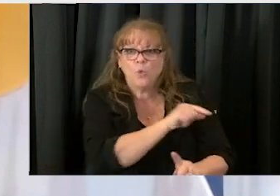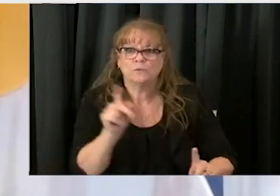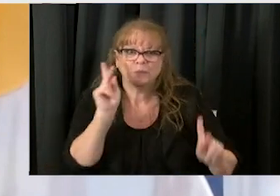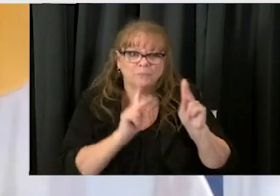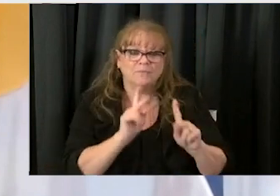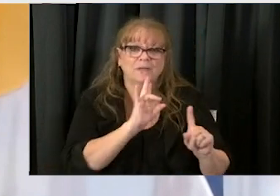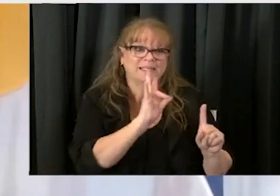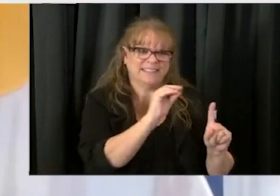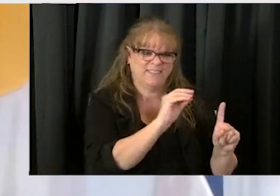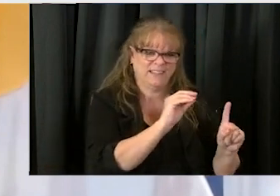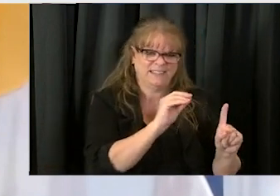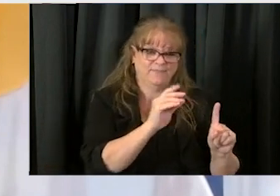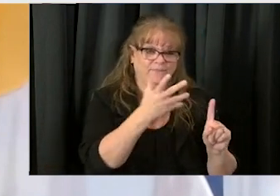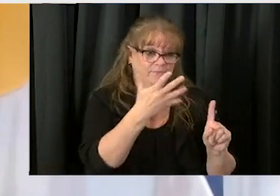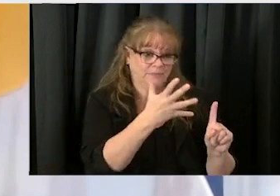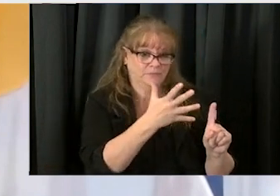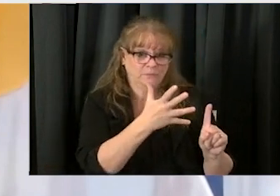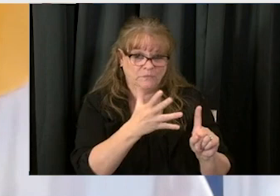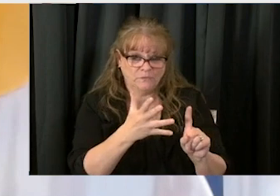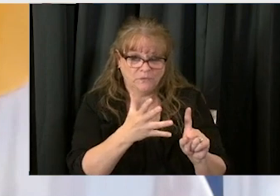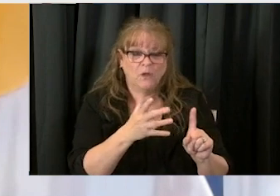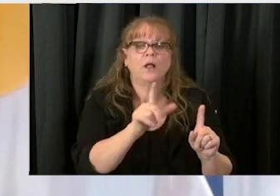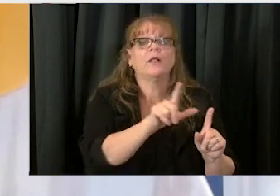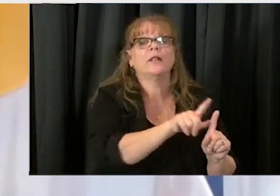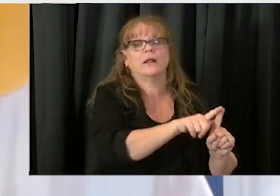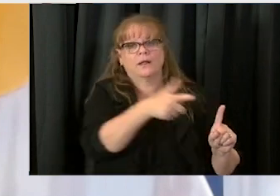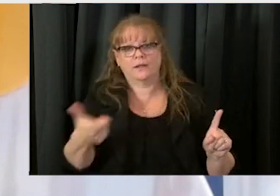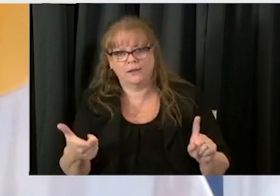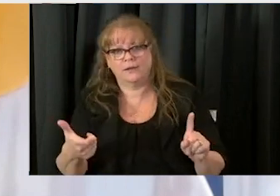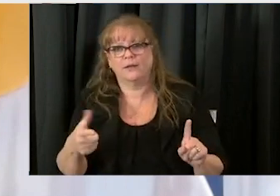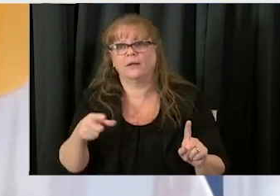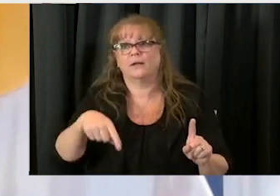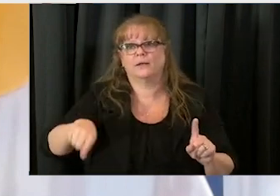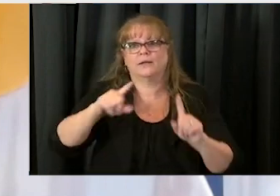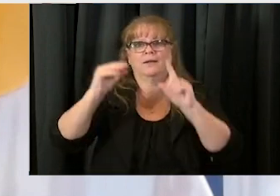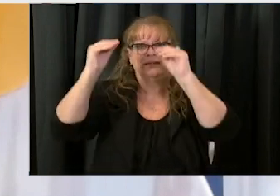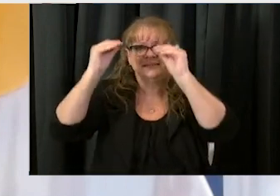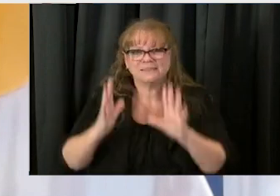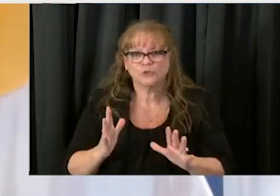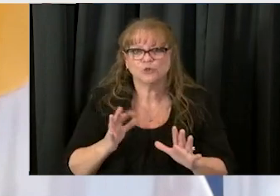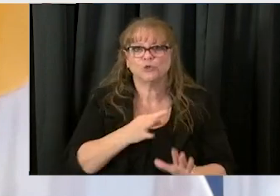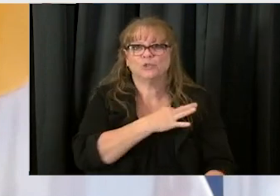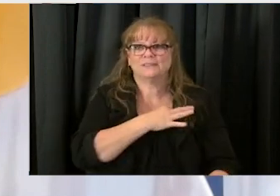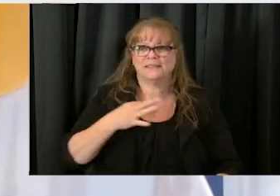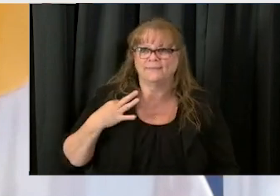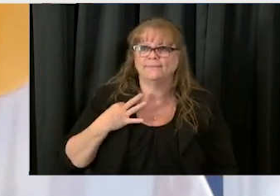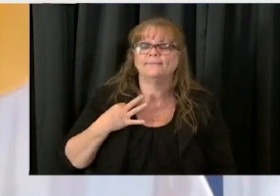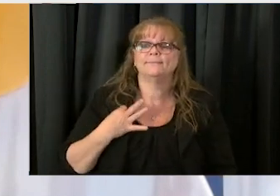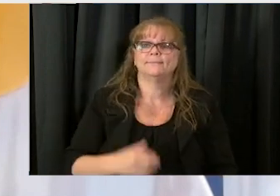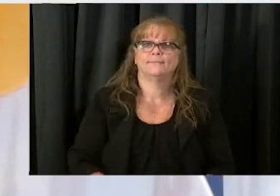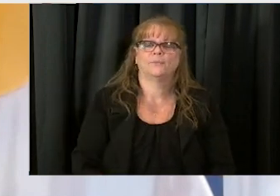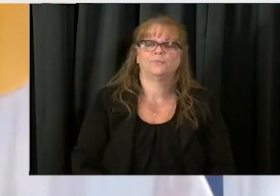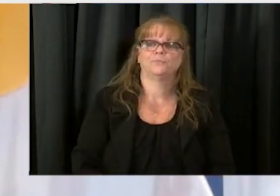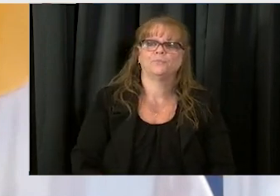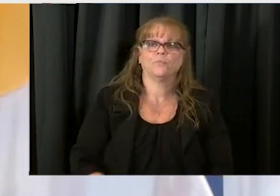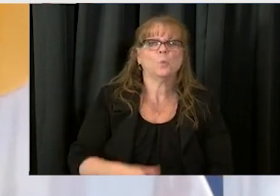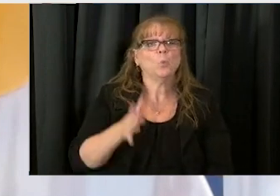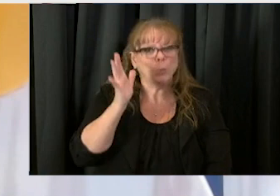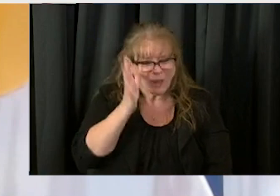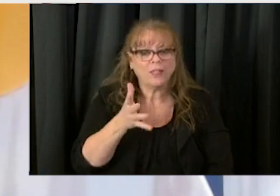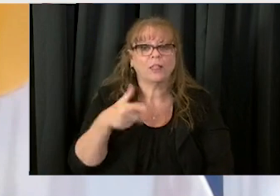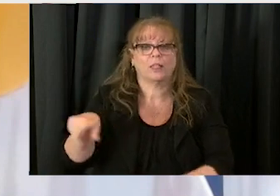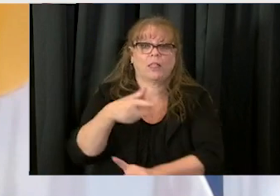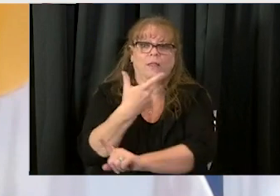around schools, and those vaccines will be prioritized for them 2 months ahead of schedule, which we're very, very excited about for the